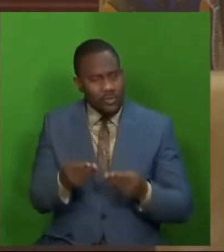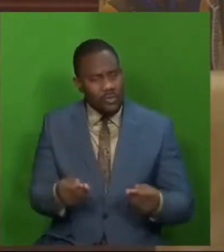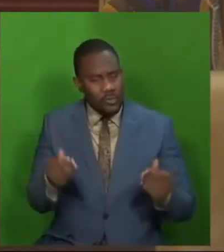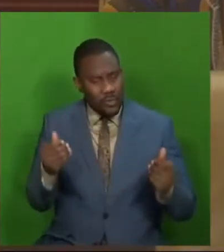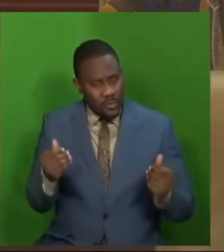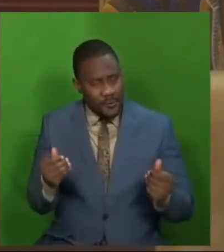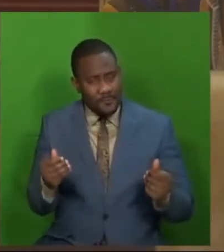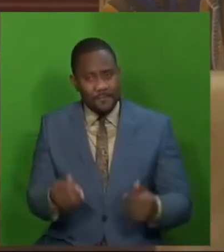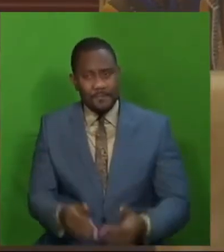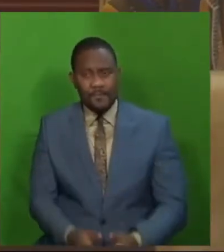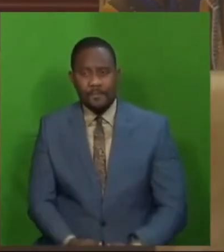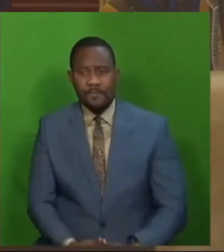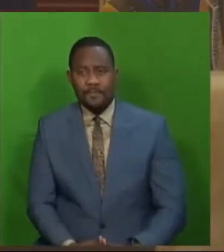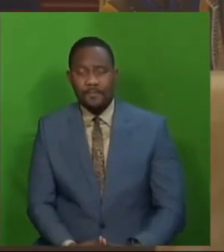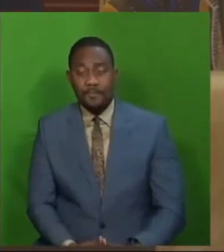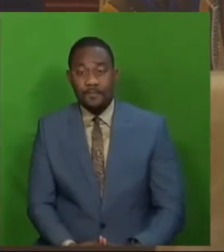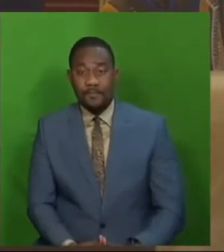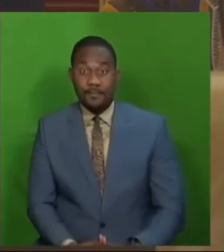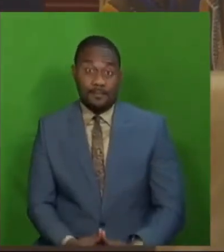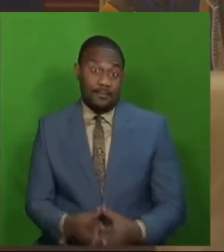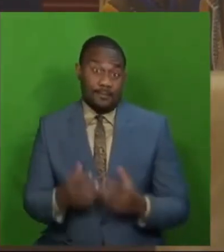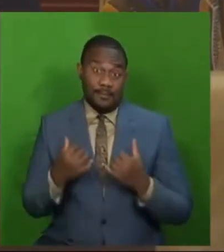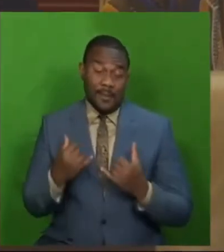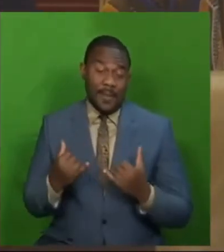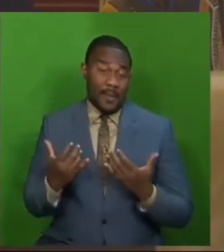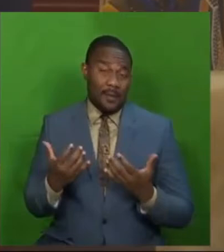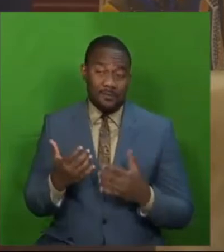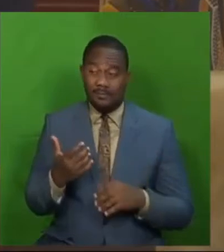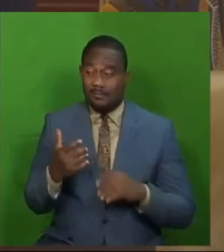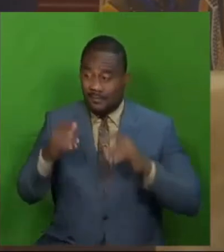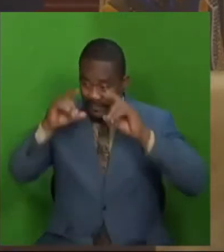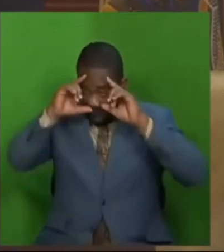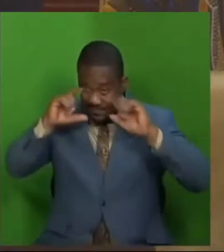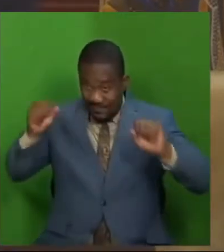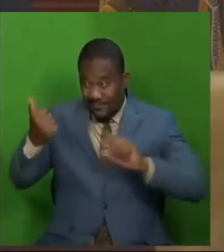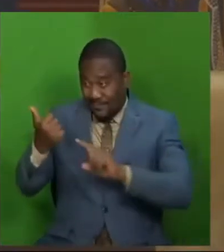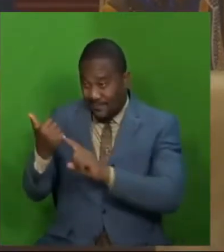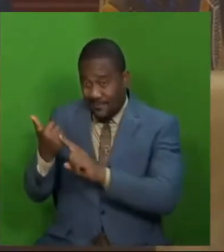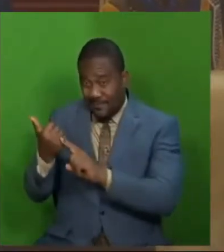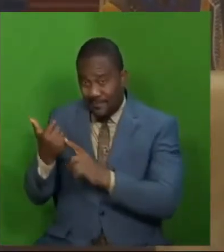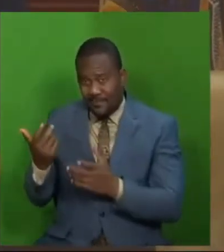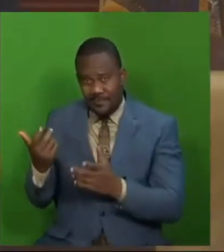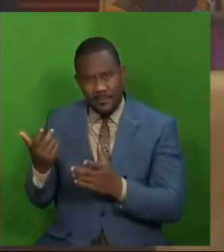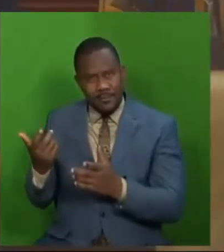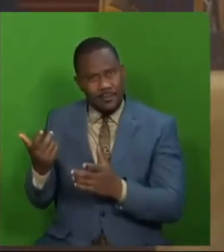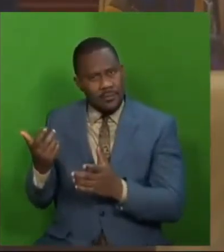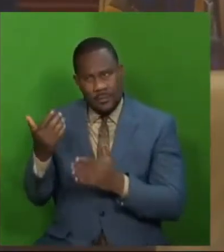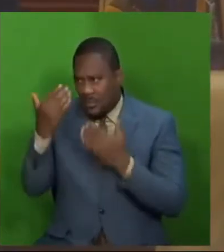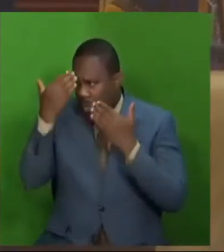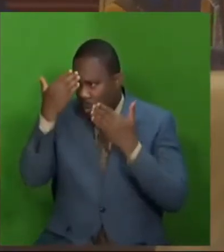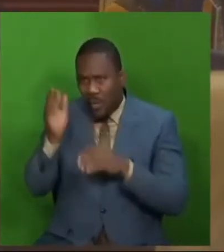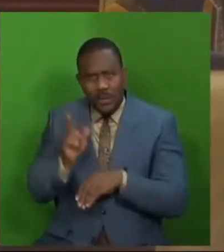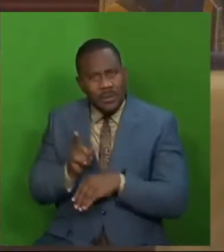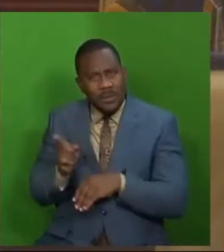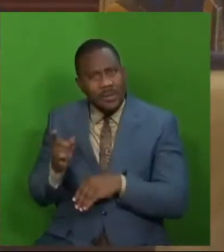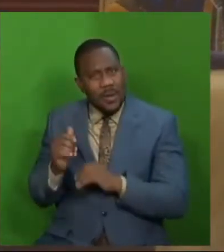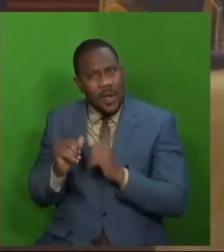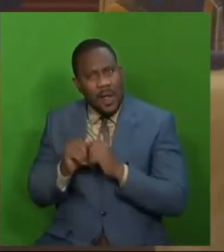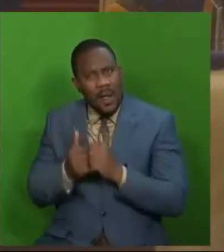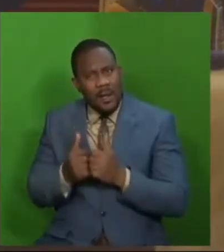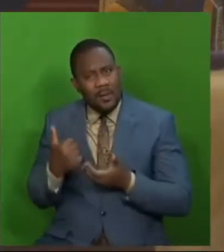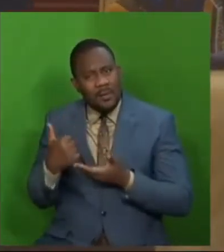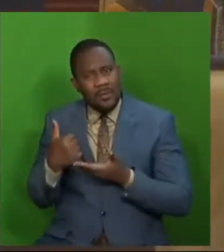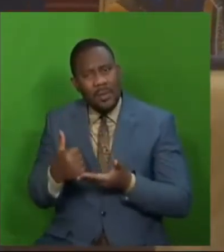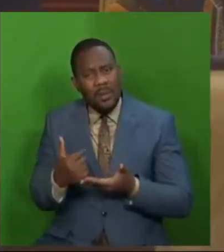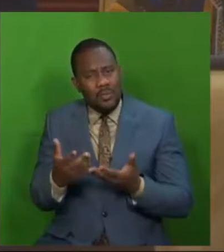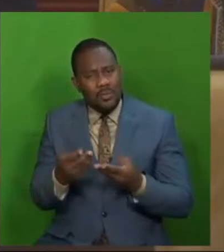the challenge. Now here we are. The president himself is not seized with the facts. So how can he prefer